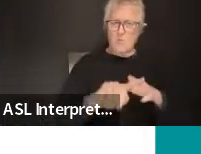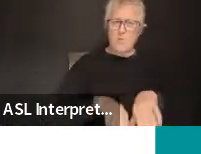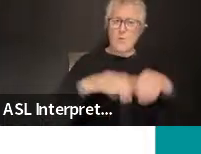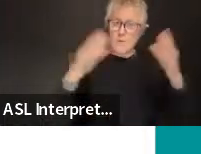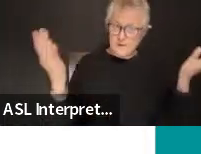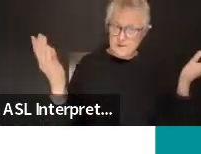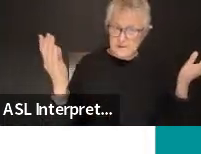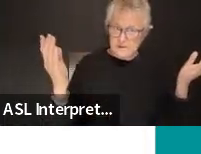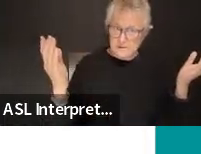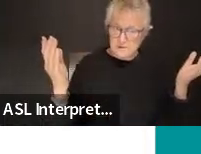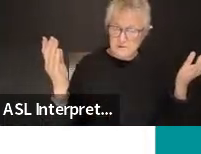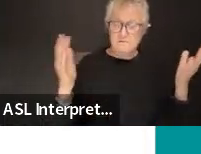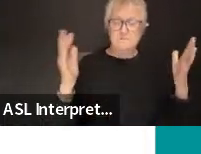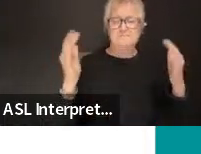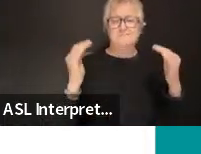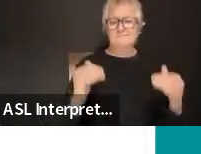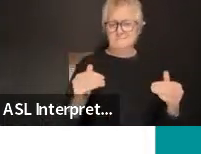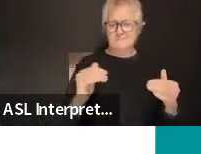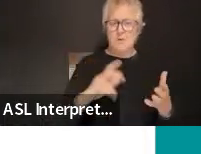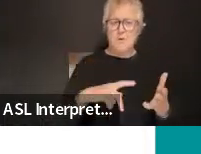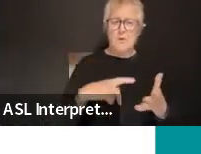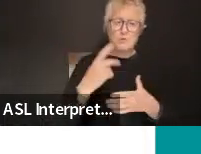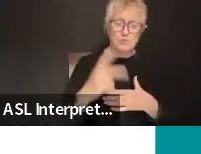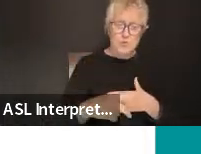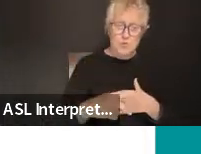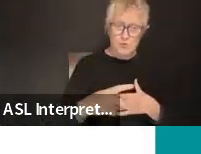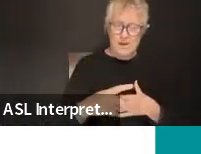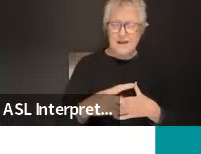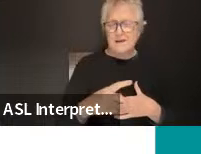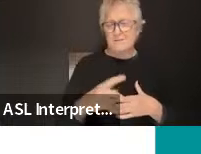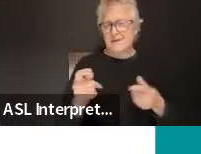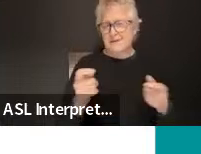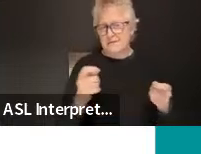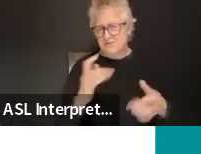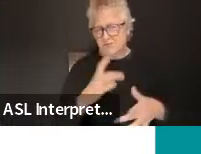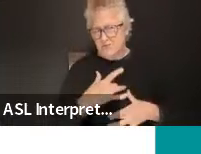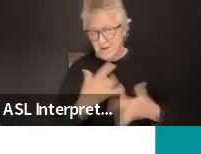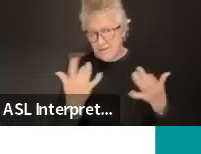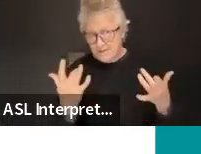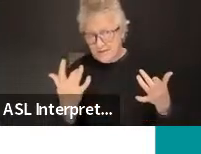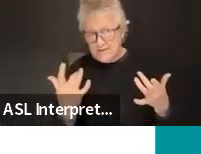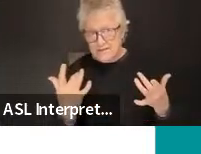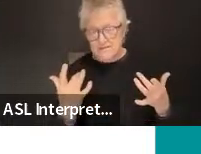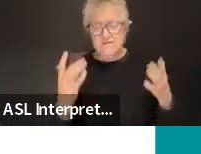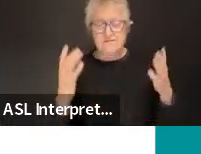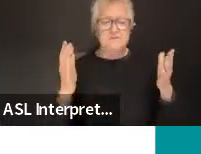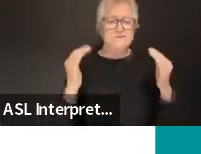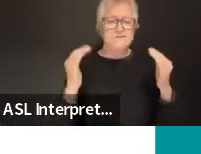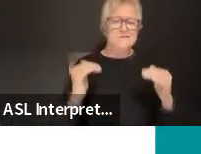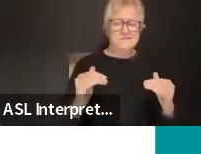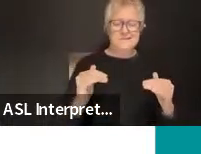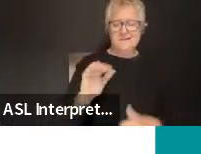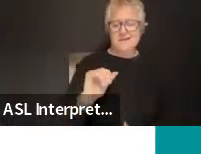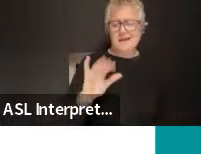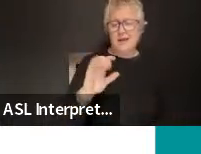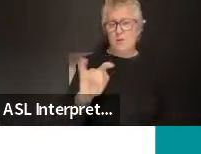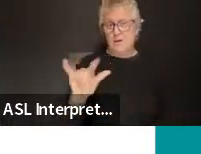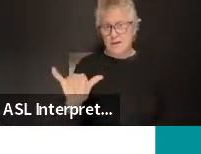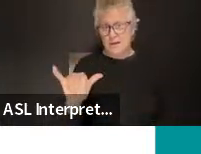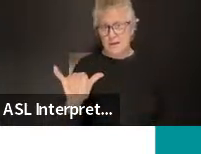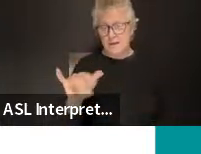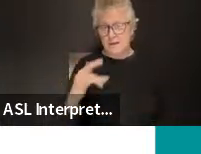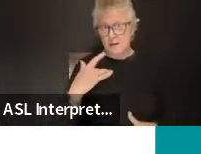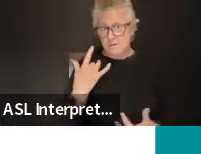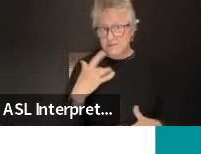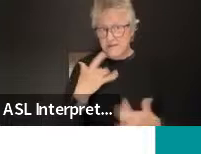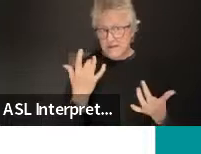updates. We'll talk about the December visioning exercise recap, our equity framework, the Equity